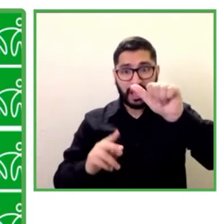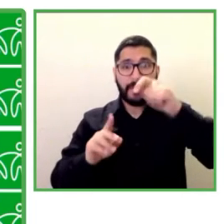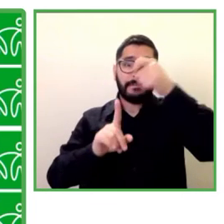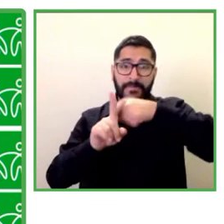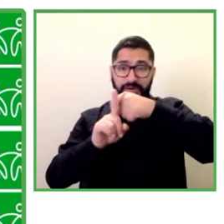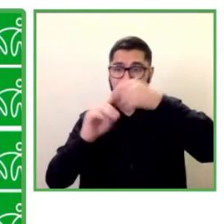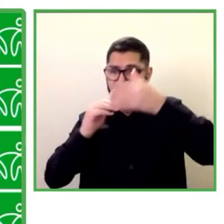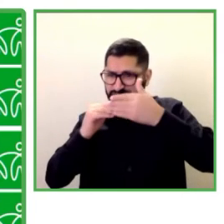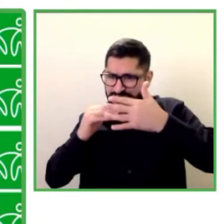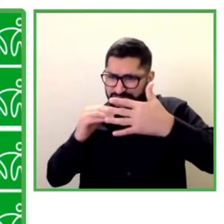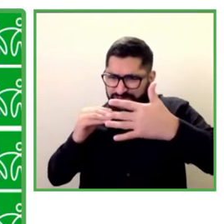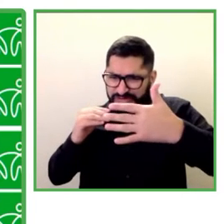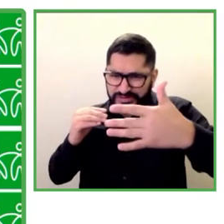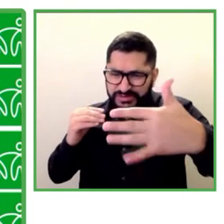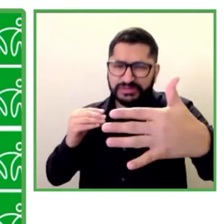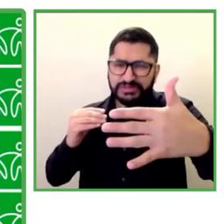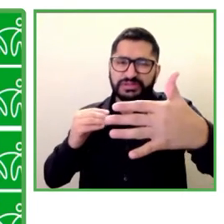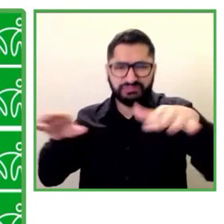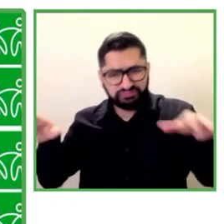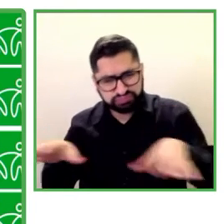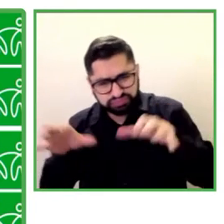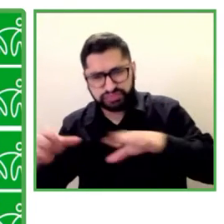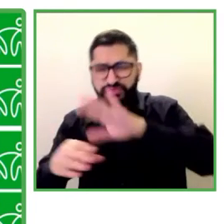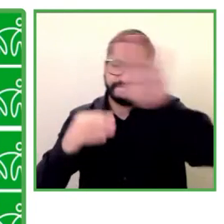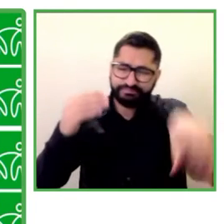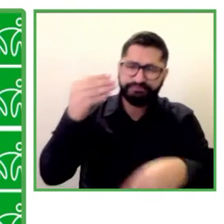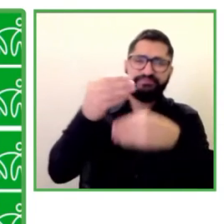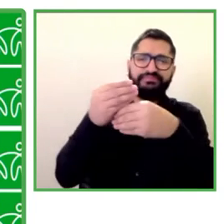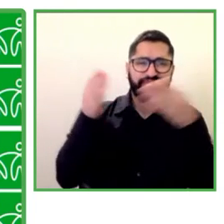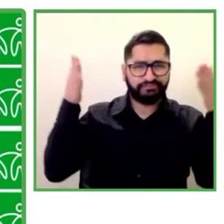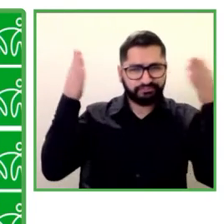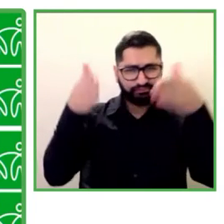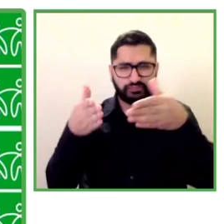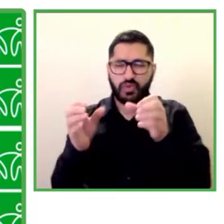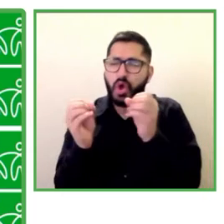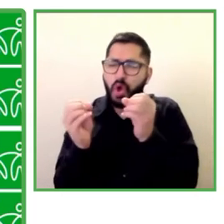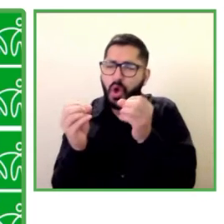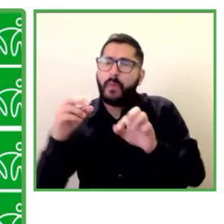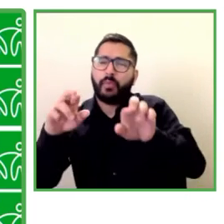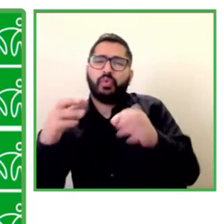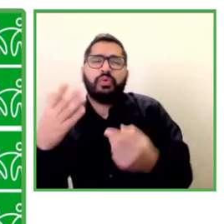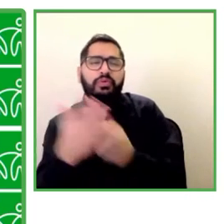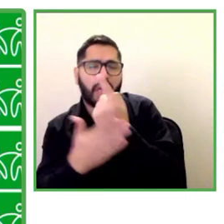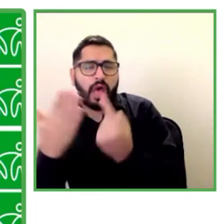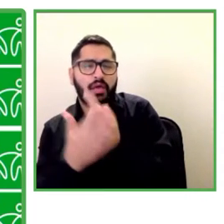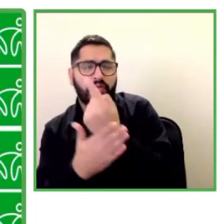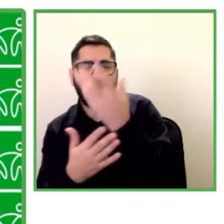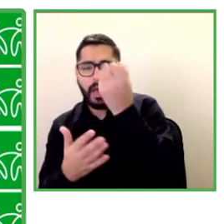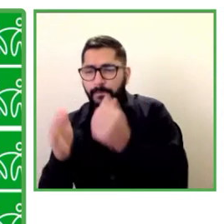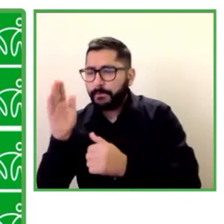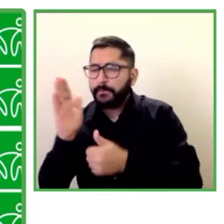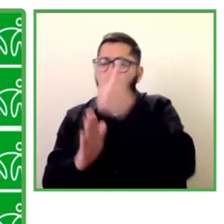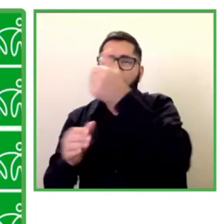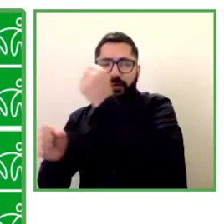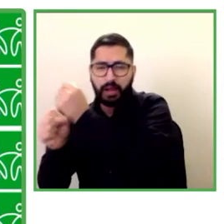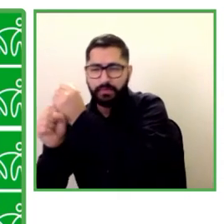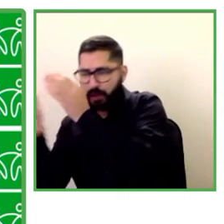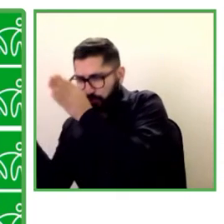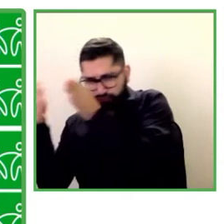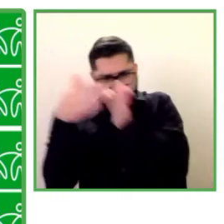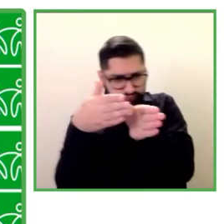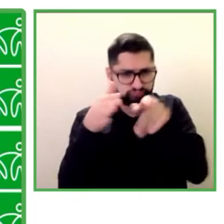36 months, we'll be in charge of working with the highest number of companies possible for